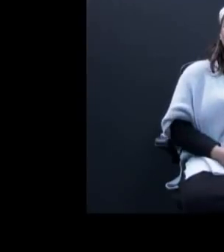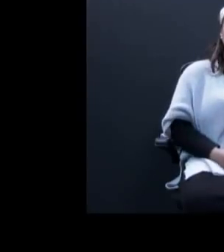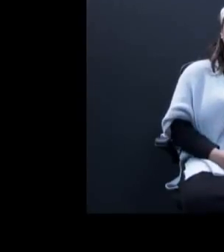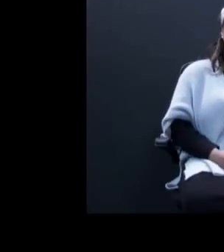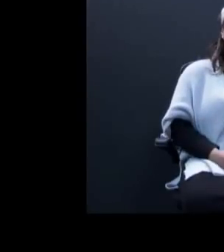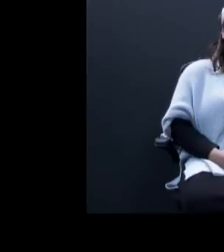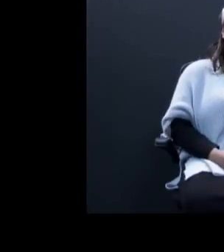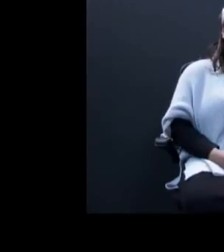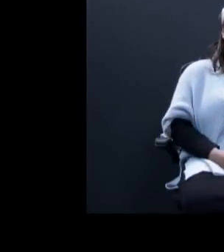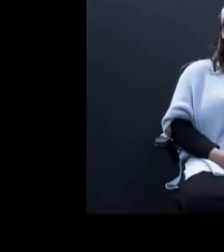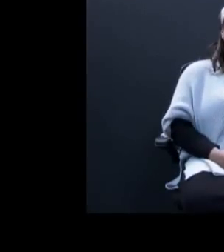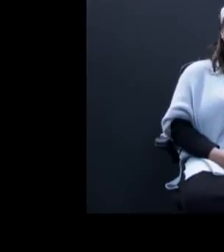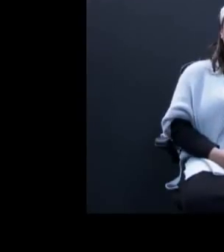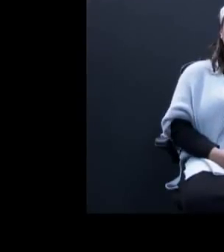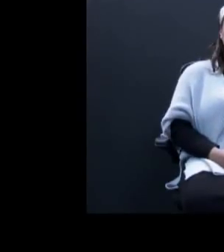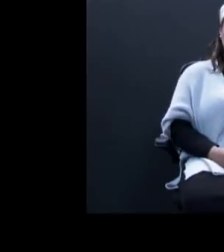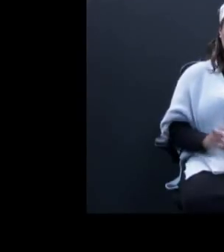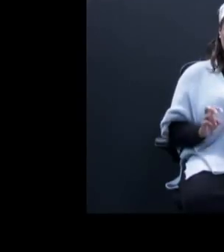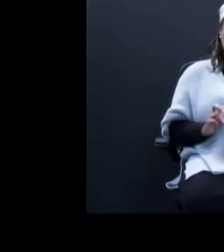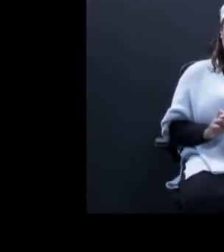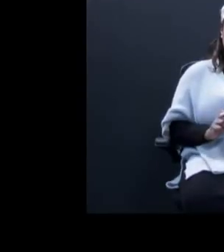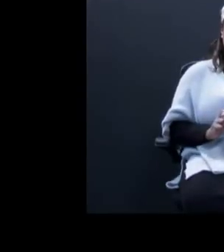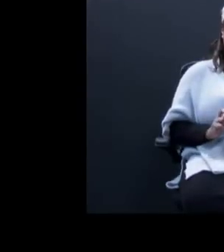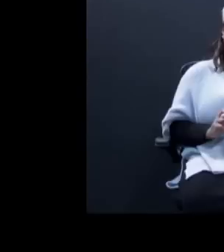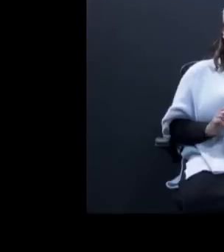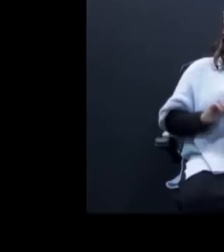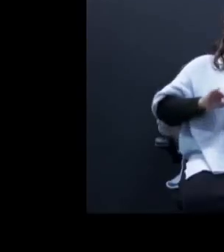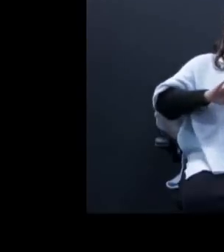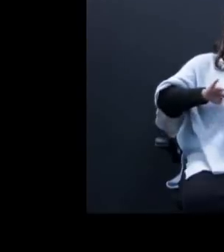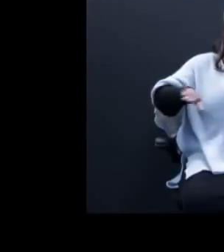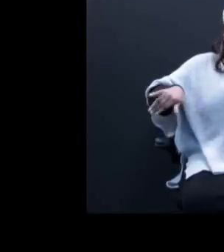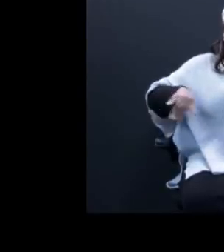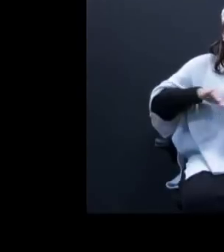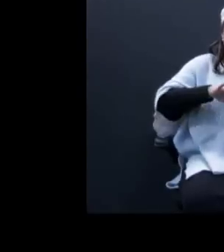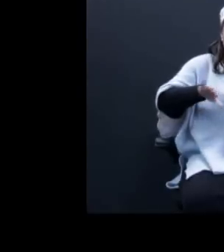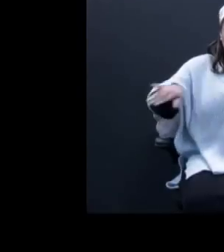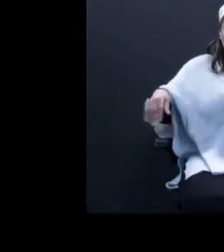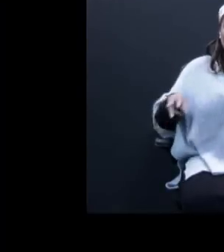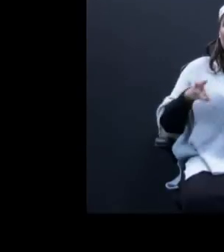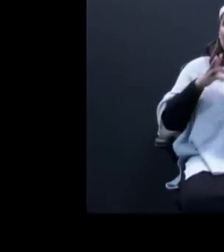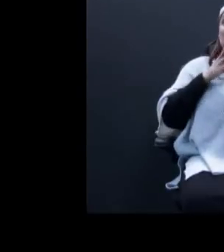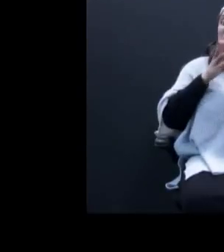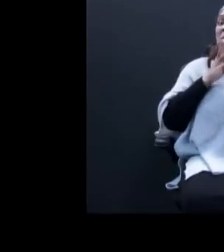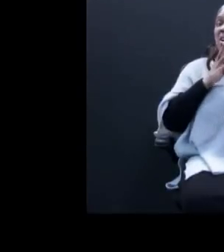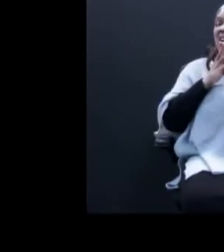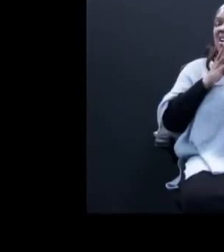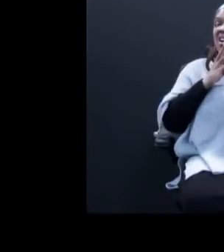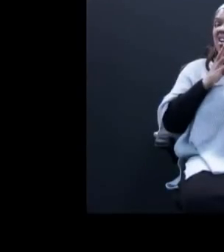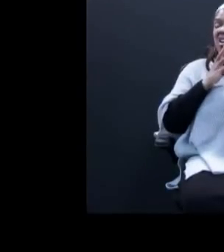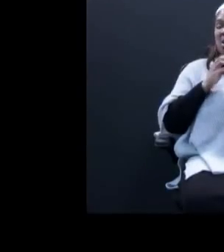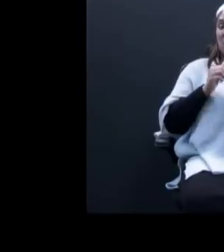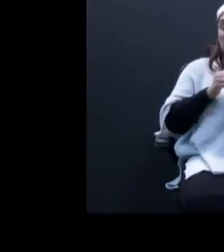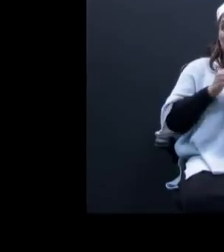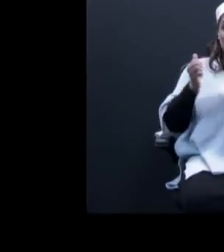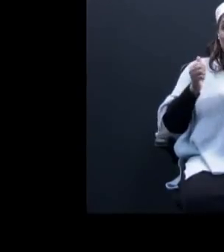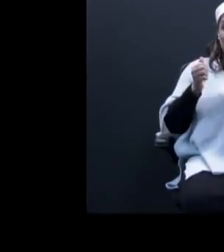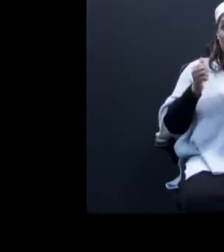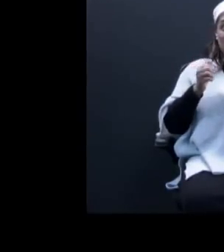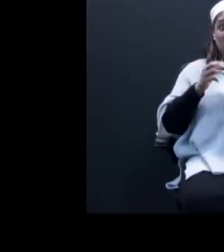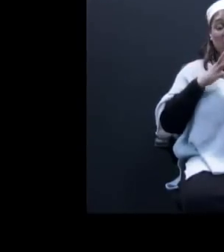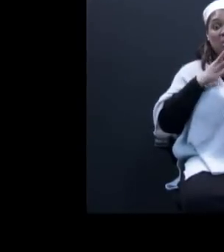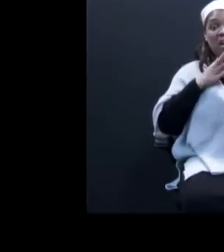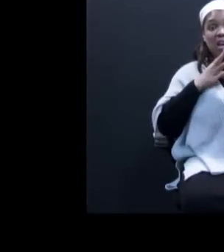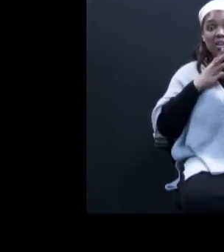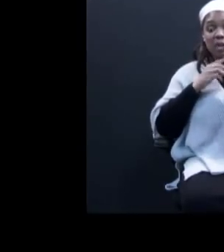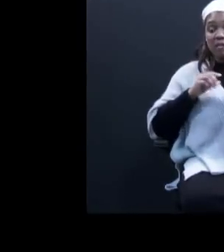You can't jump the water, and you can't swim in the water until you get there. So 7 days you ought to keep